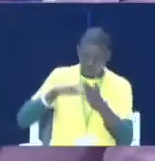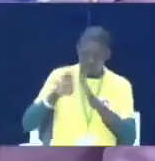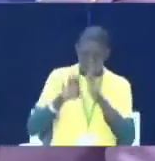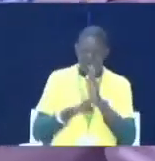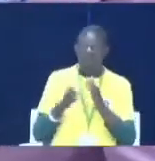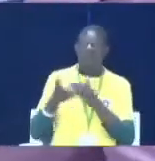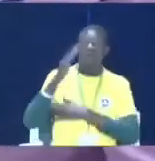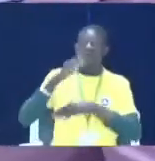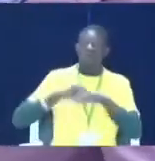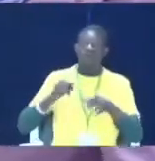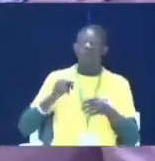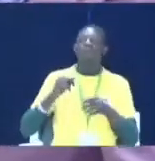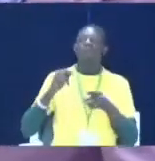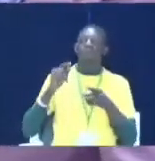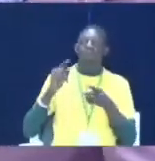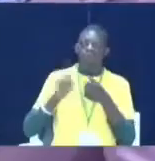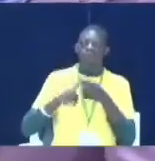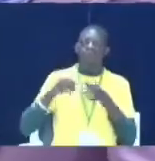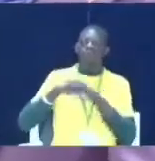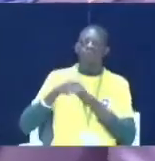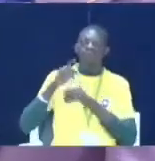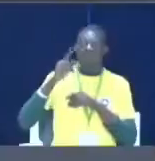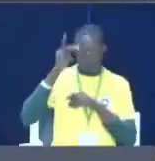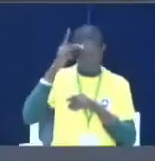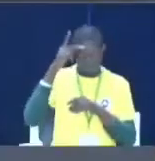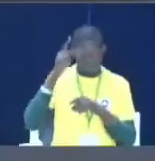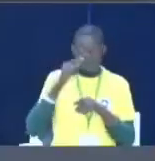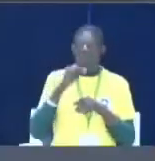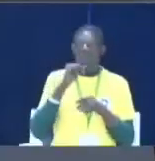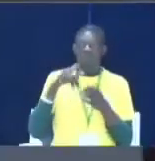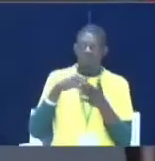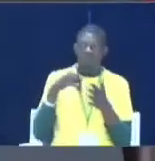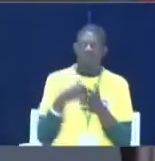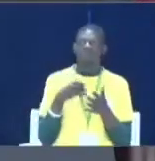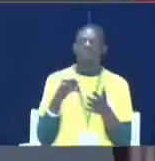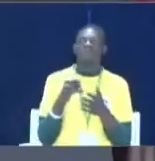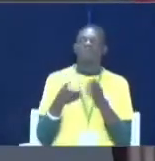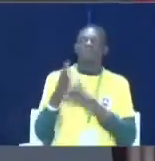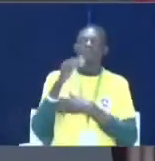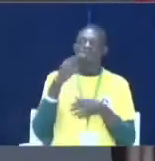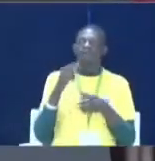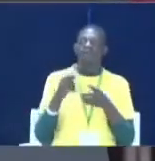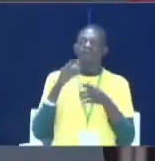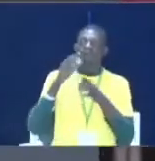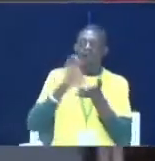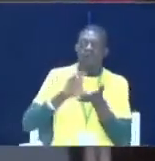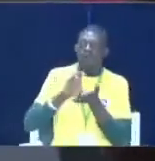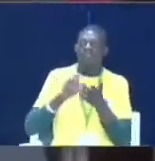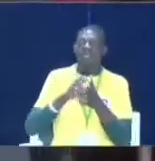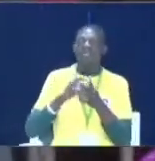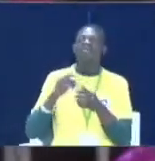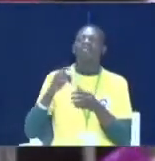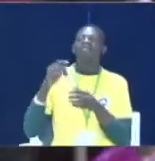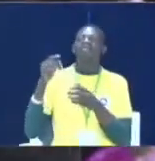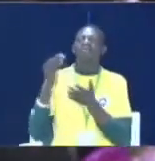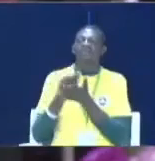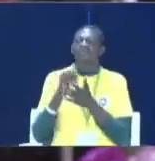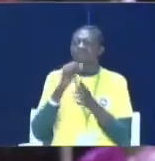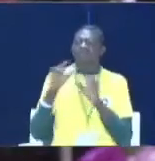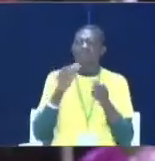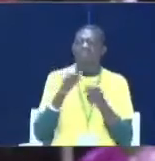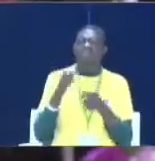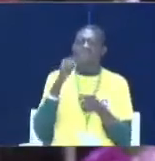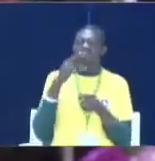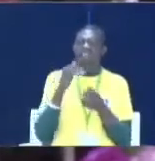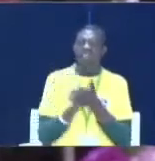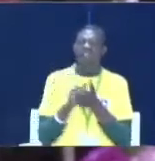God has called you into the mountain of politics. You don't know anything about it. You have not studied. God called you to commerce and finance. You have not done anything. And you are